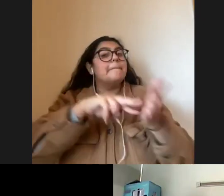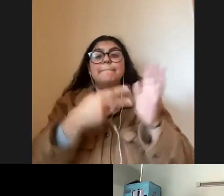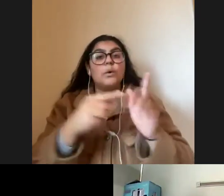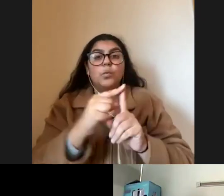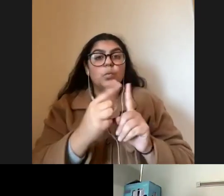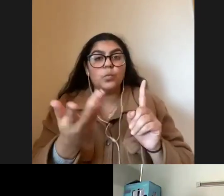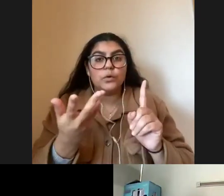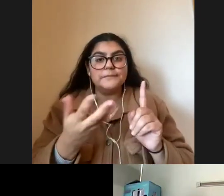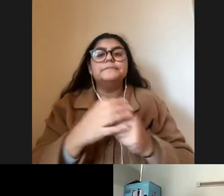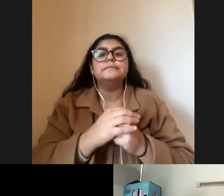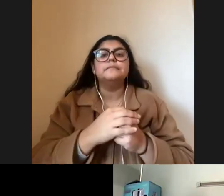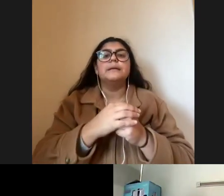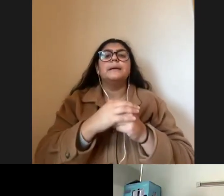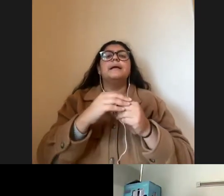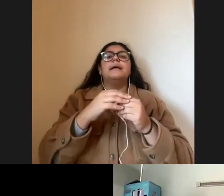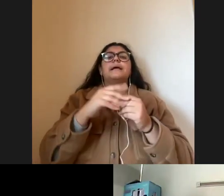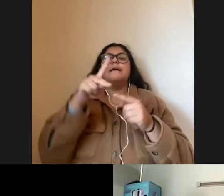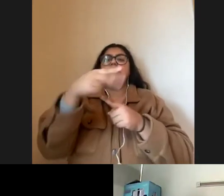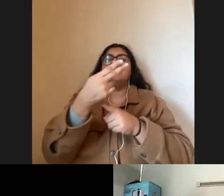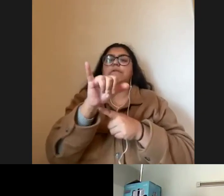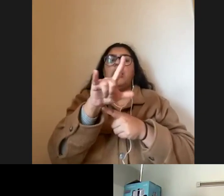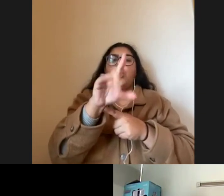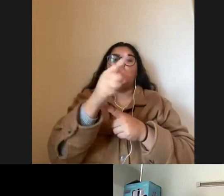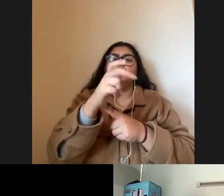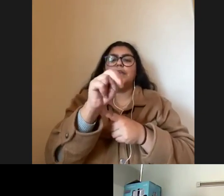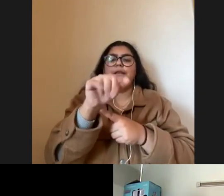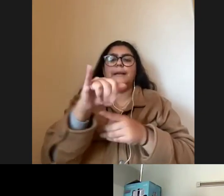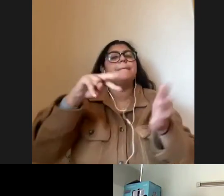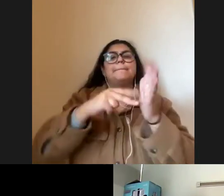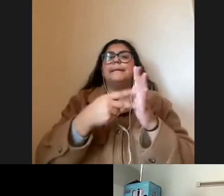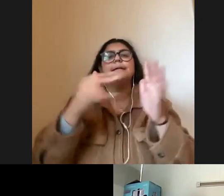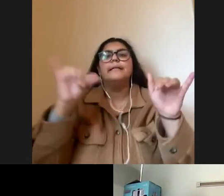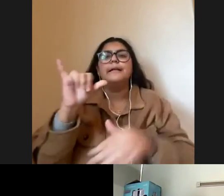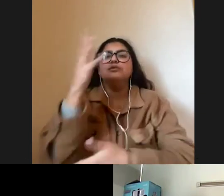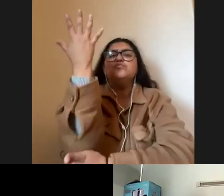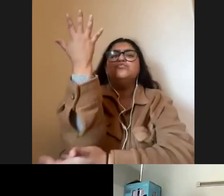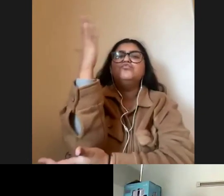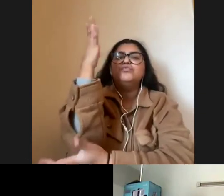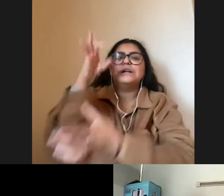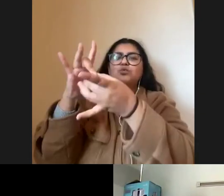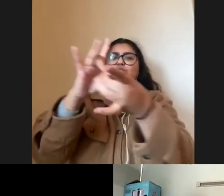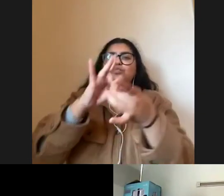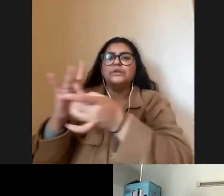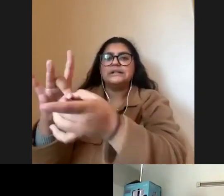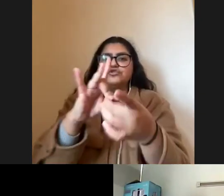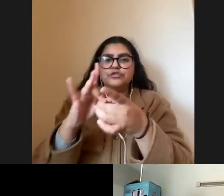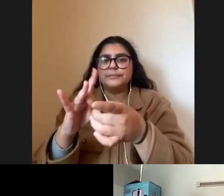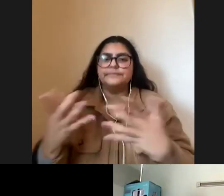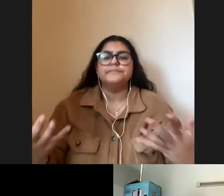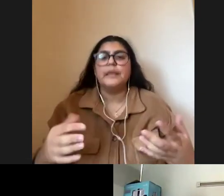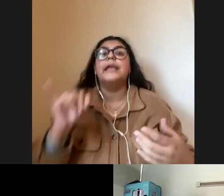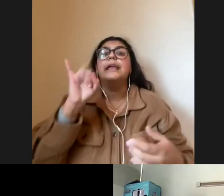is it refers to something that we call a phylogeny or kind of like a tree of life or a tree of relationship. So if you were to draw